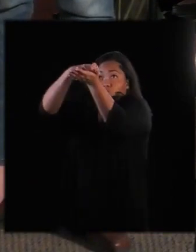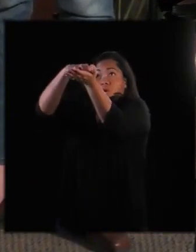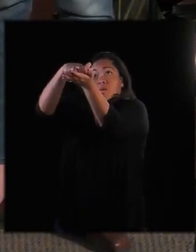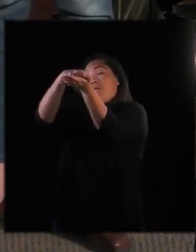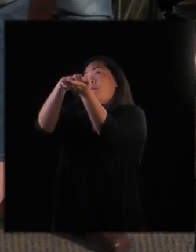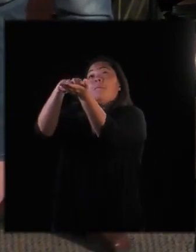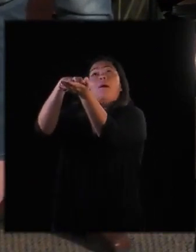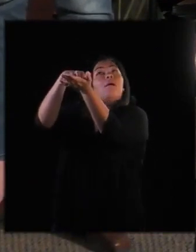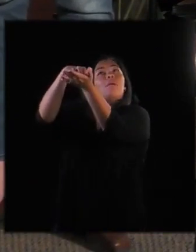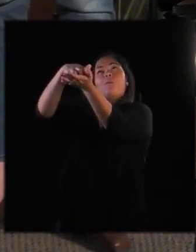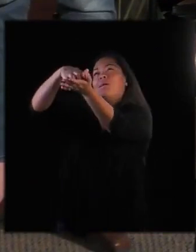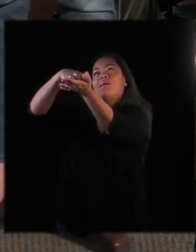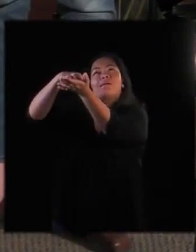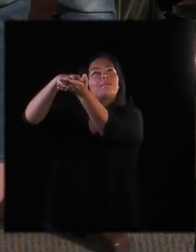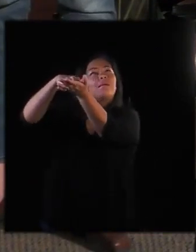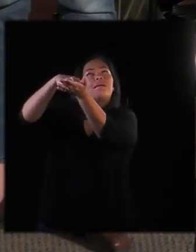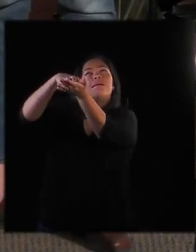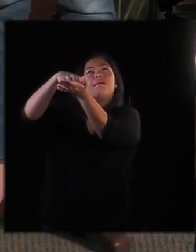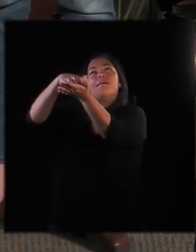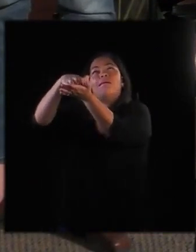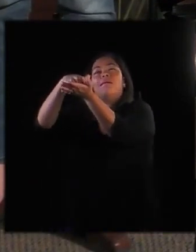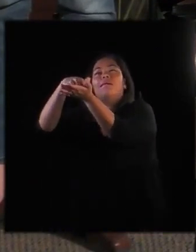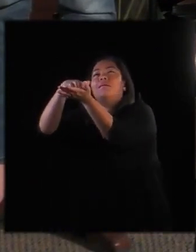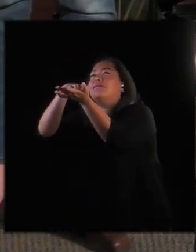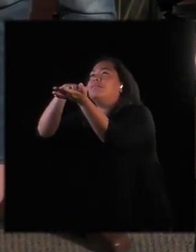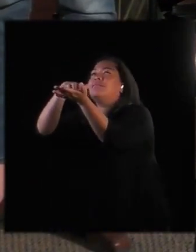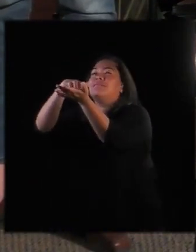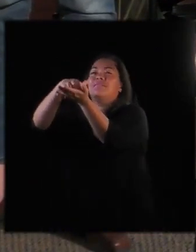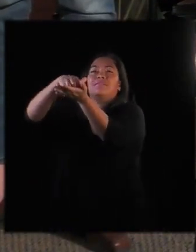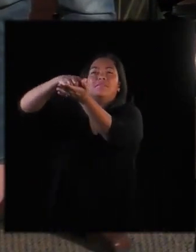to show you my